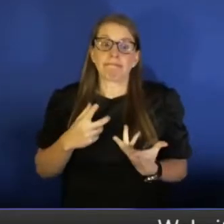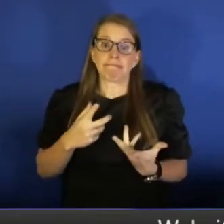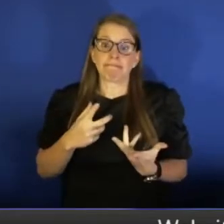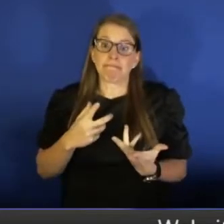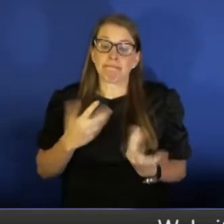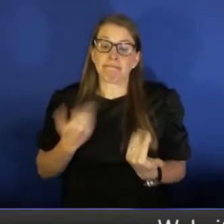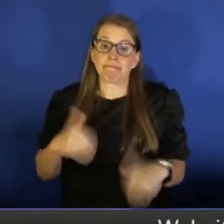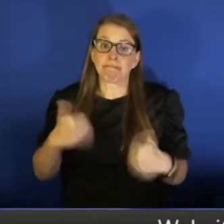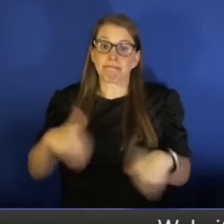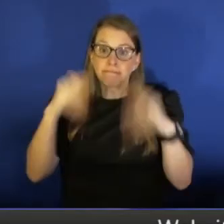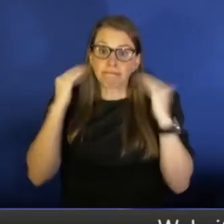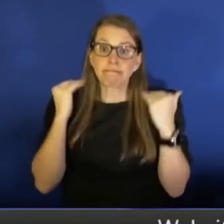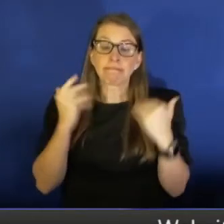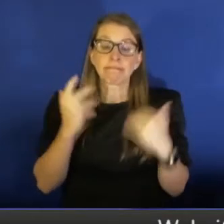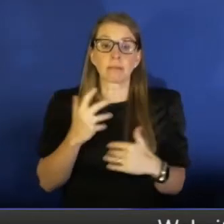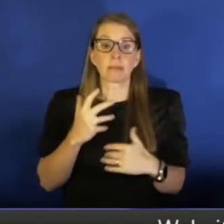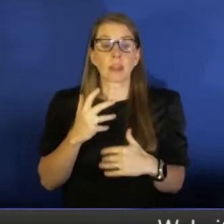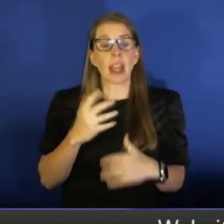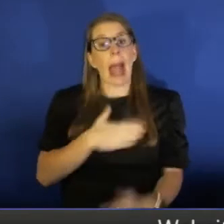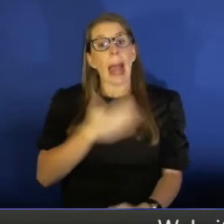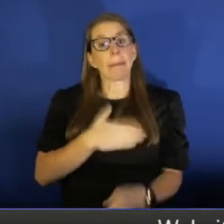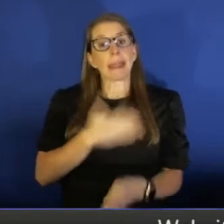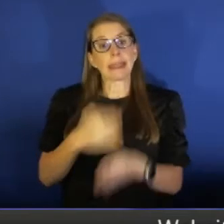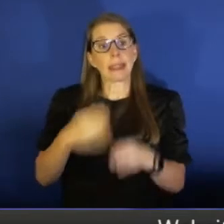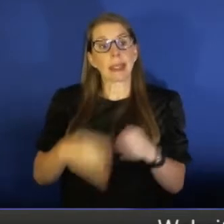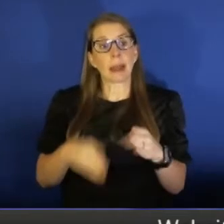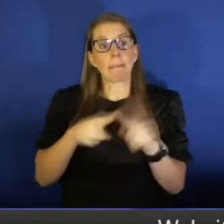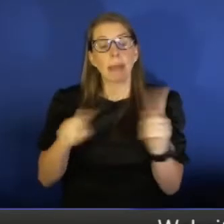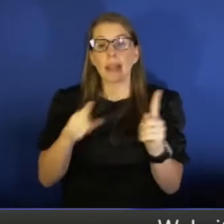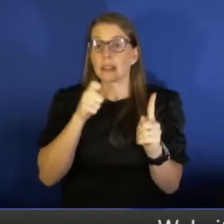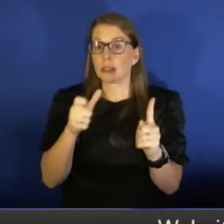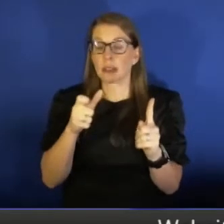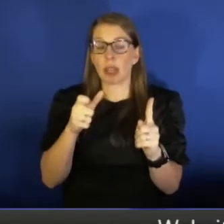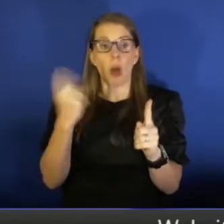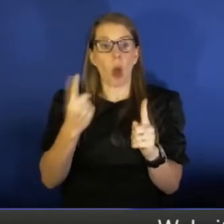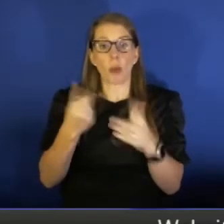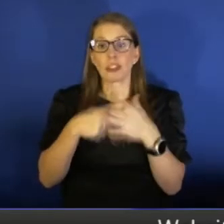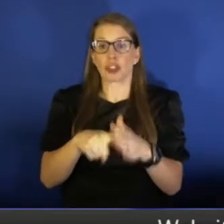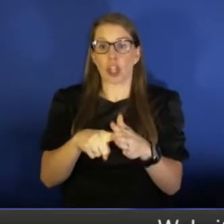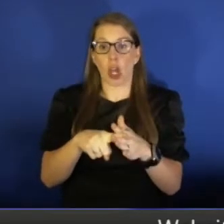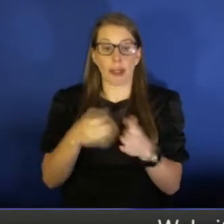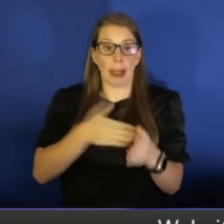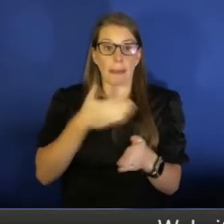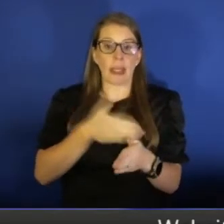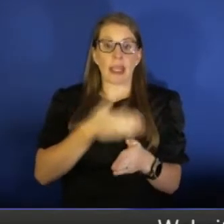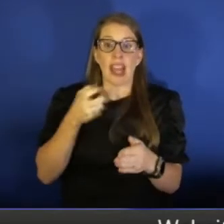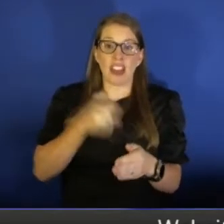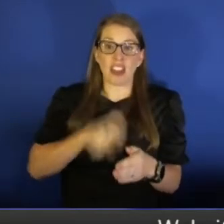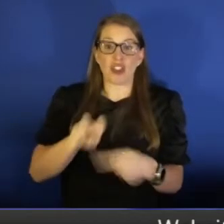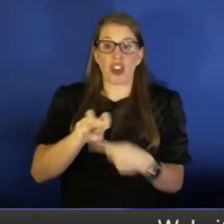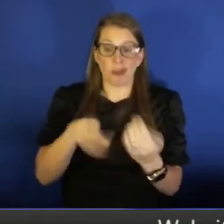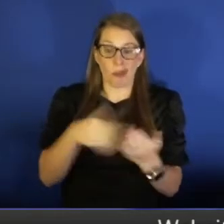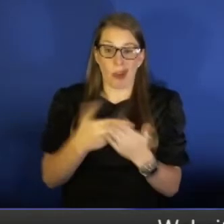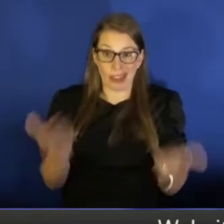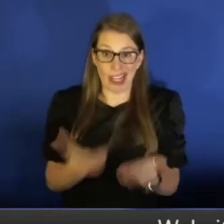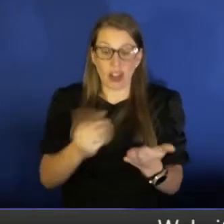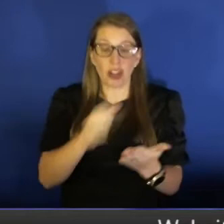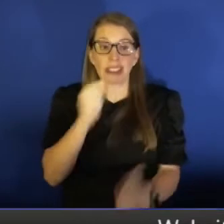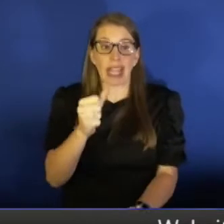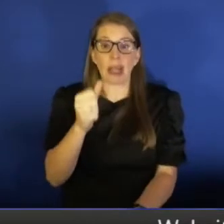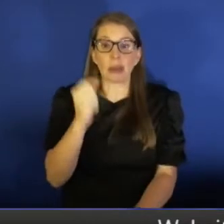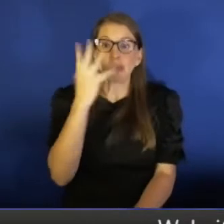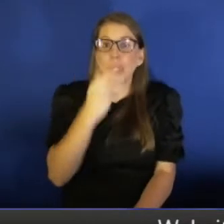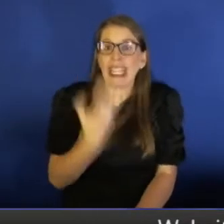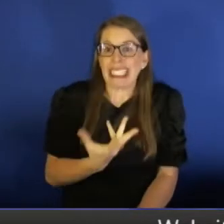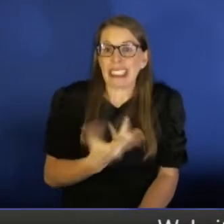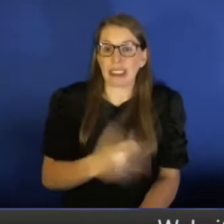that up. We have happy endings, but it doesn't start out happy, No. and the journey to get here is not pretty. Right. Luke, you don't remember